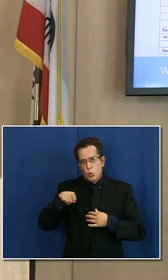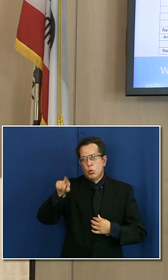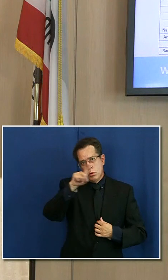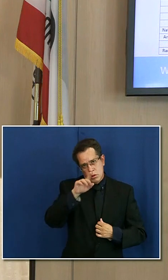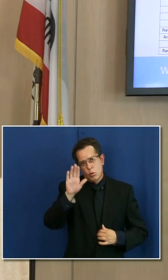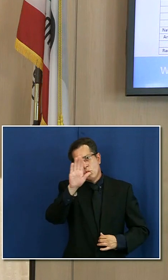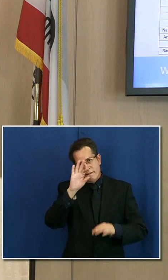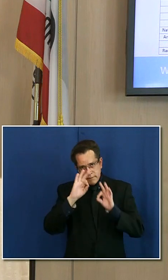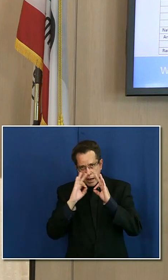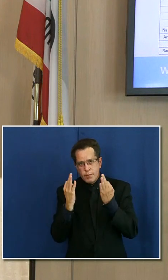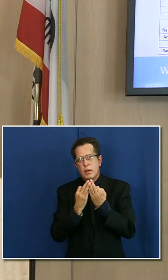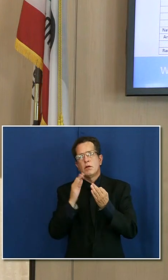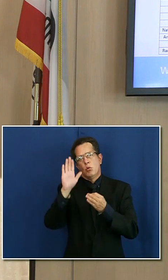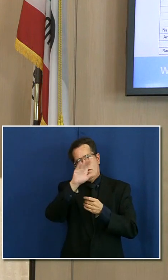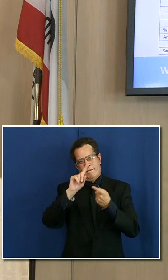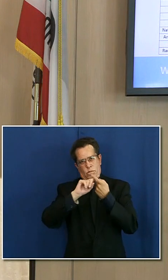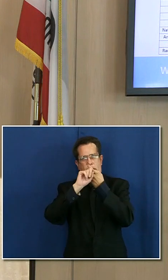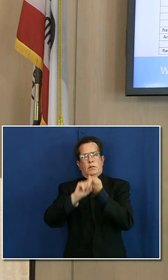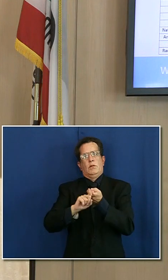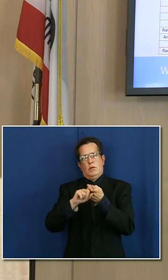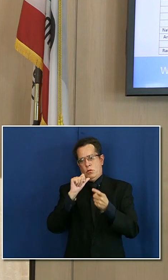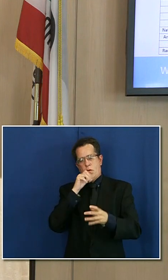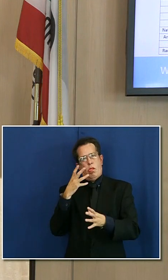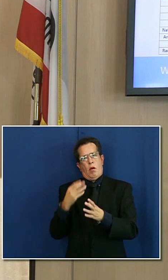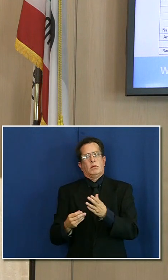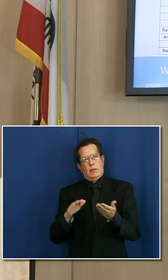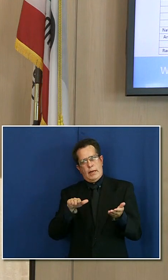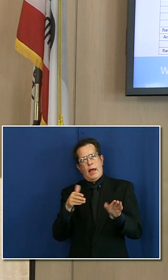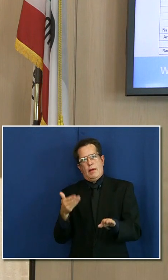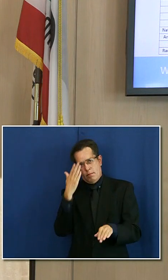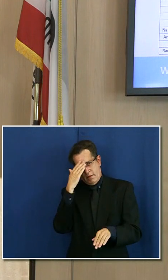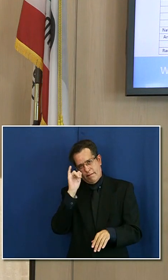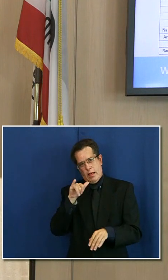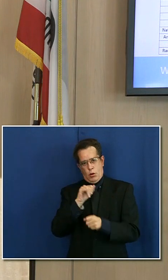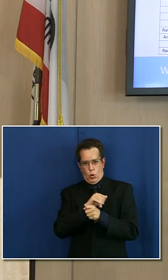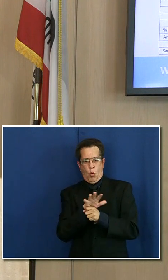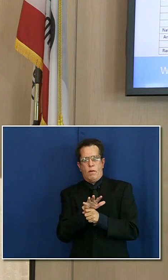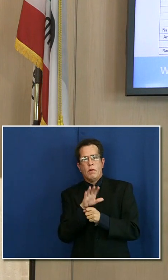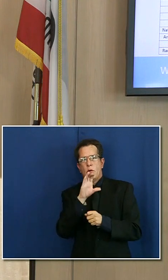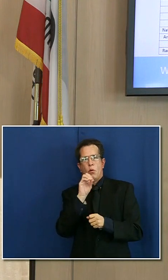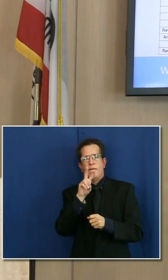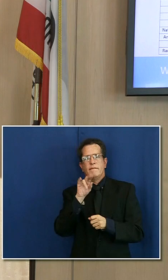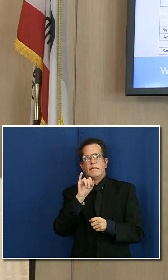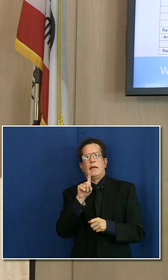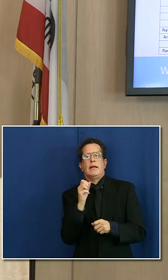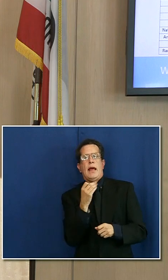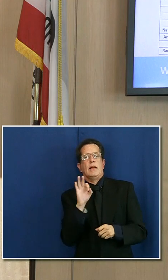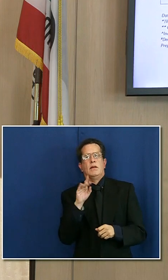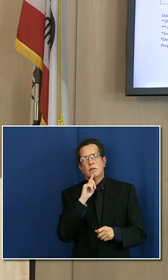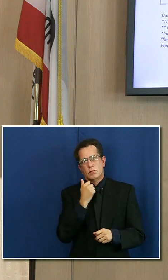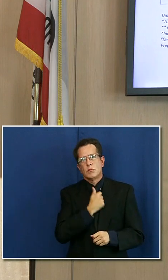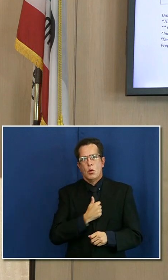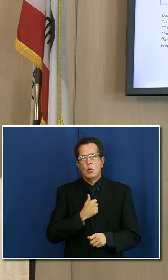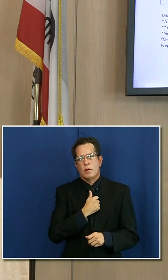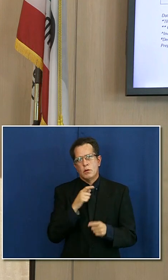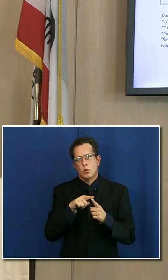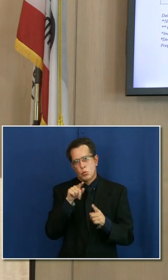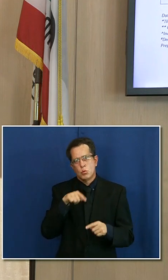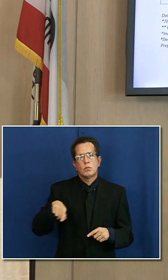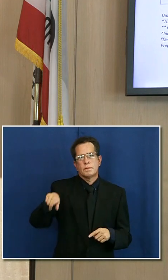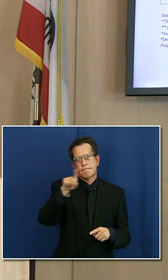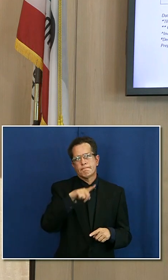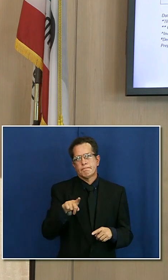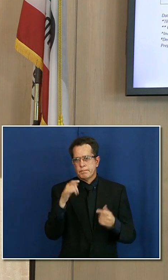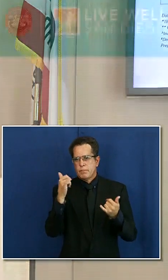to the families and friends of those who have lost their lives due to COVID-19. Next, let's move